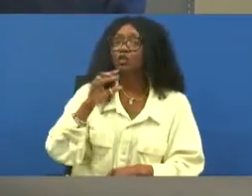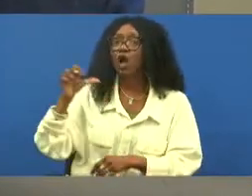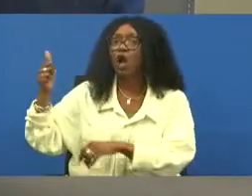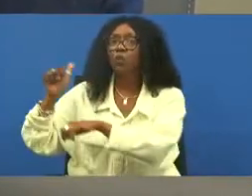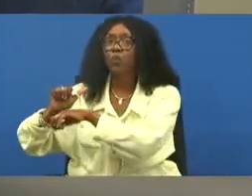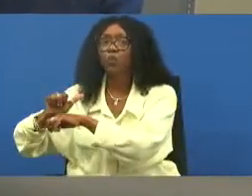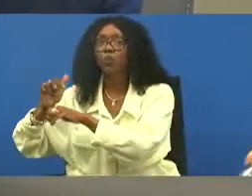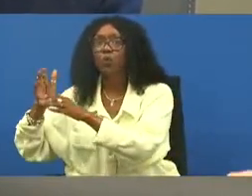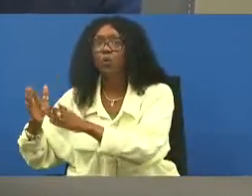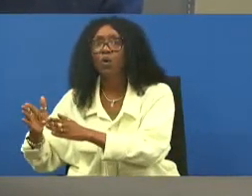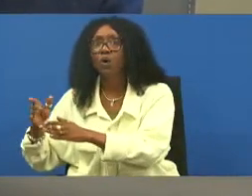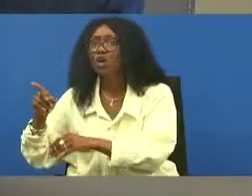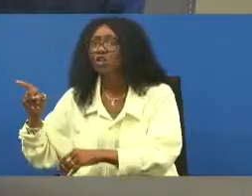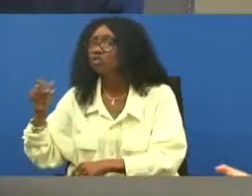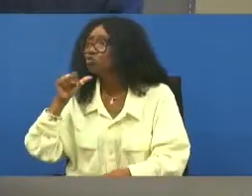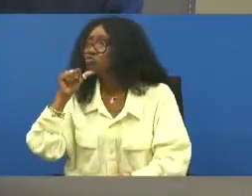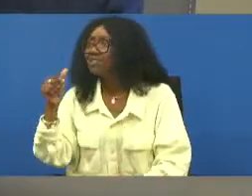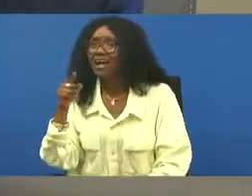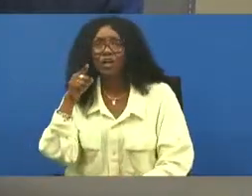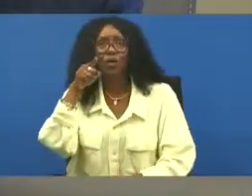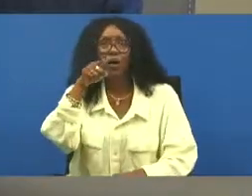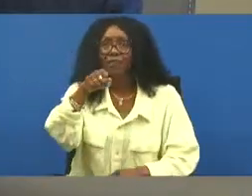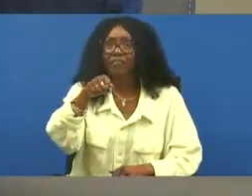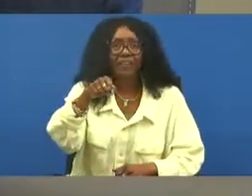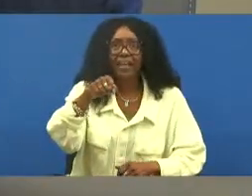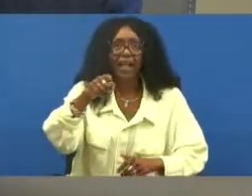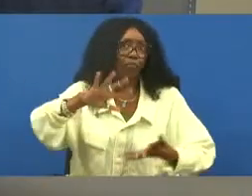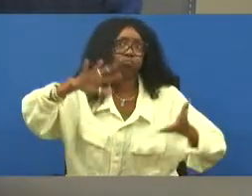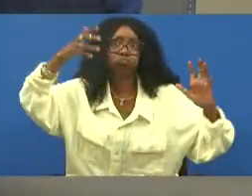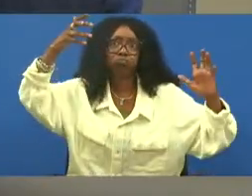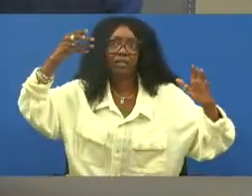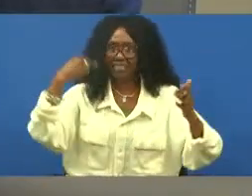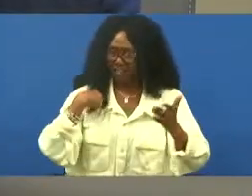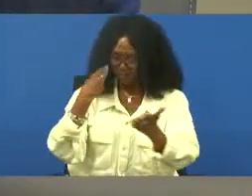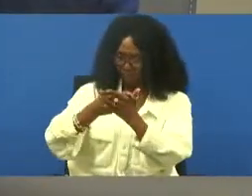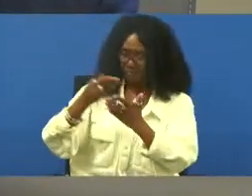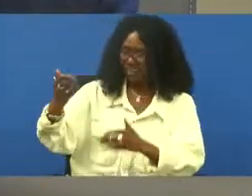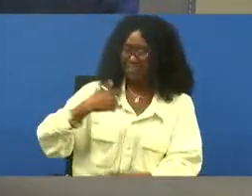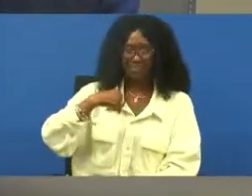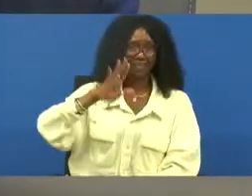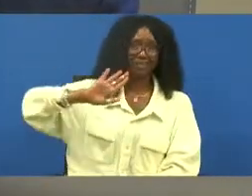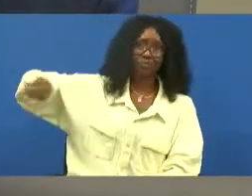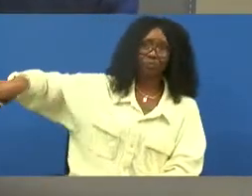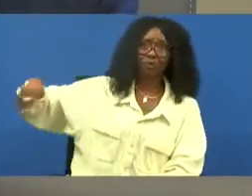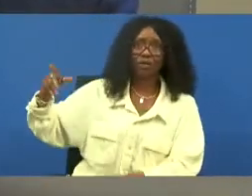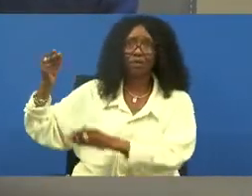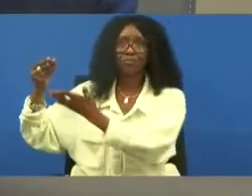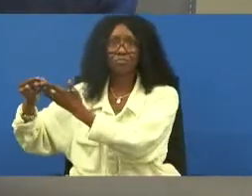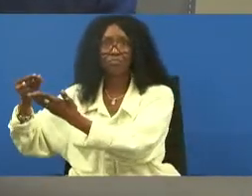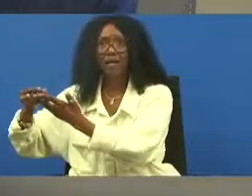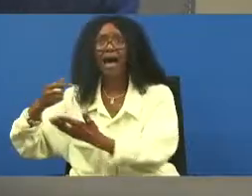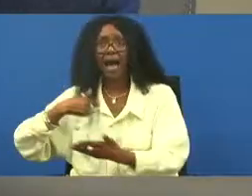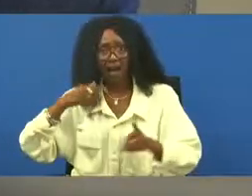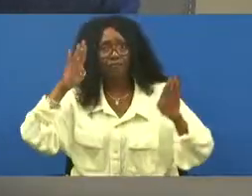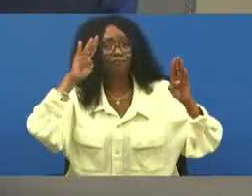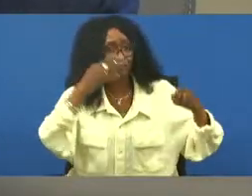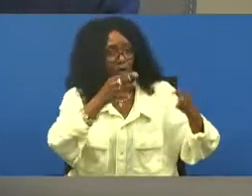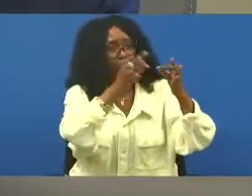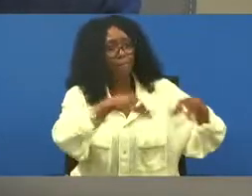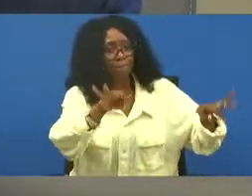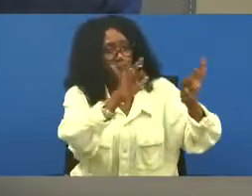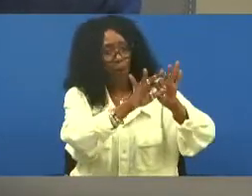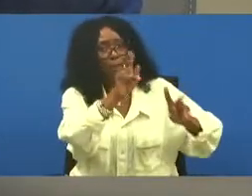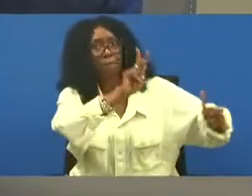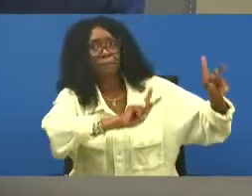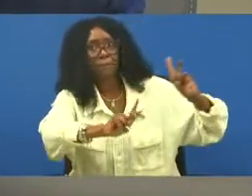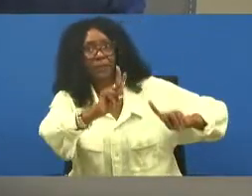don't go out there cutting up, the money's out there. And I said, the hell with the money, I'm for the people. And that's why